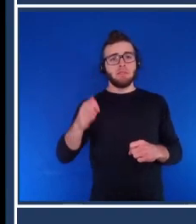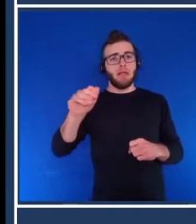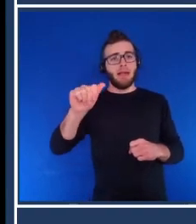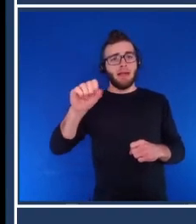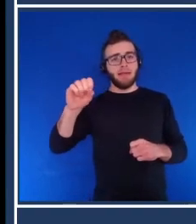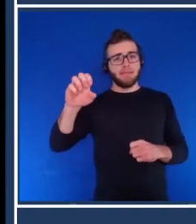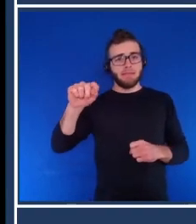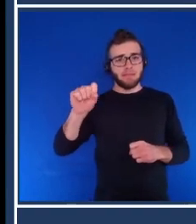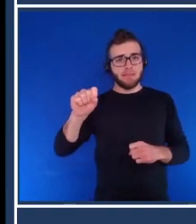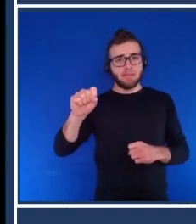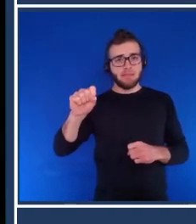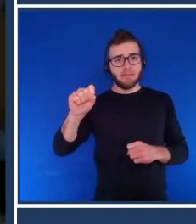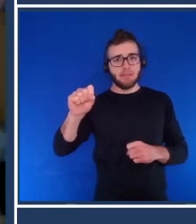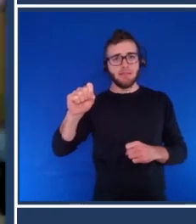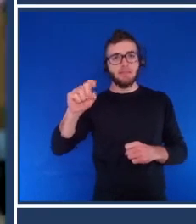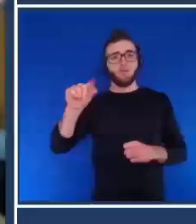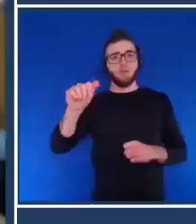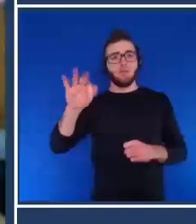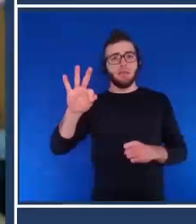aka.ms/assets2019 workshop.